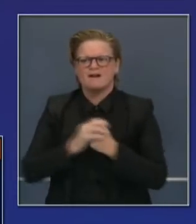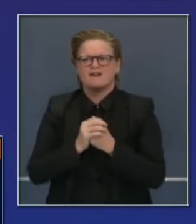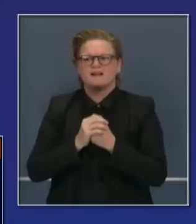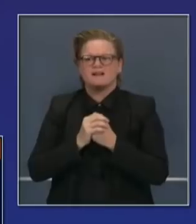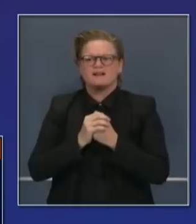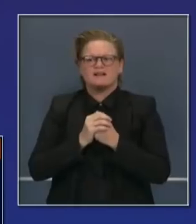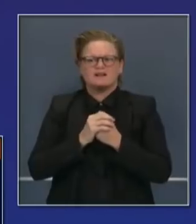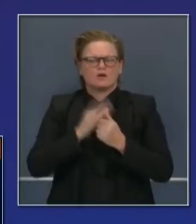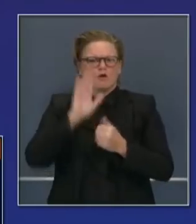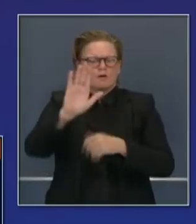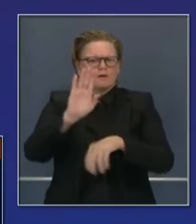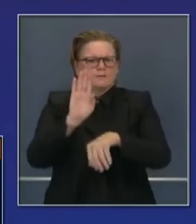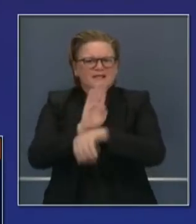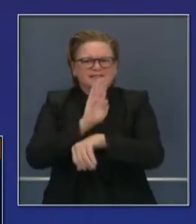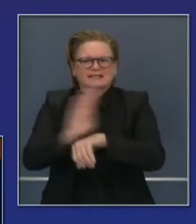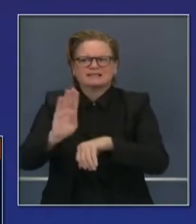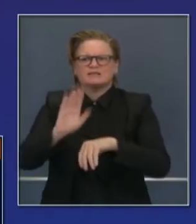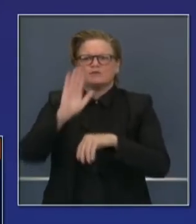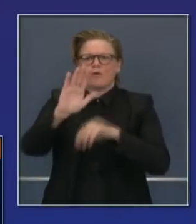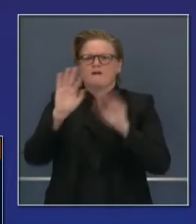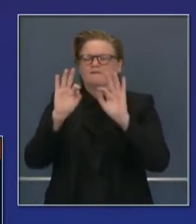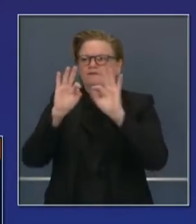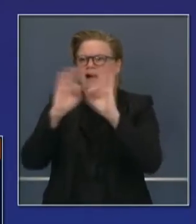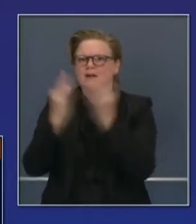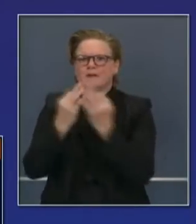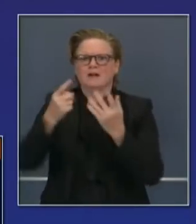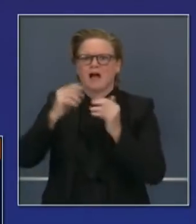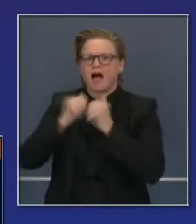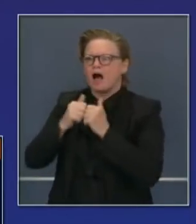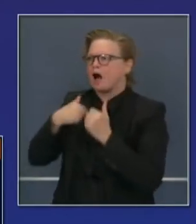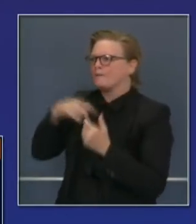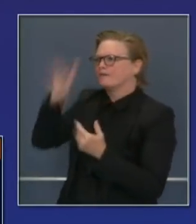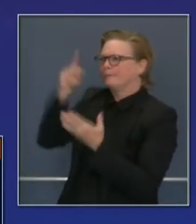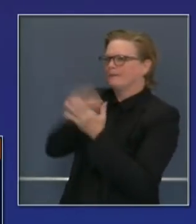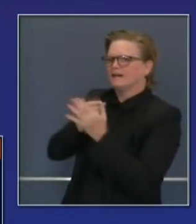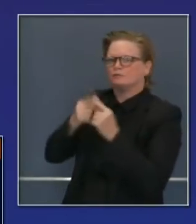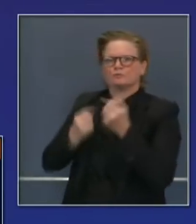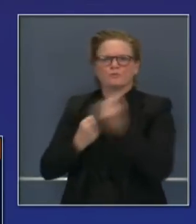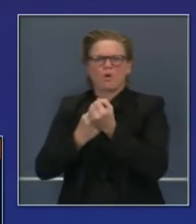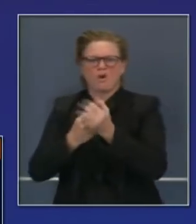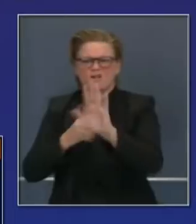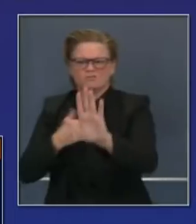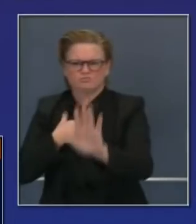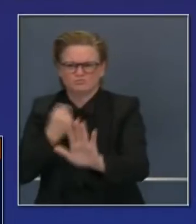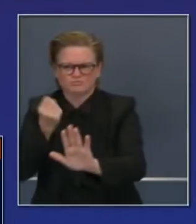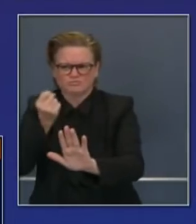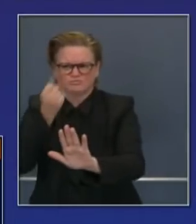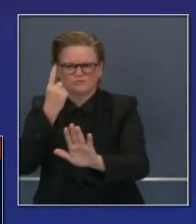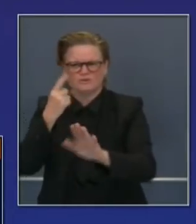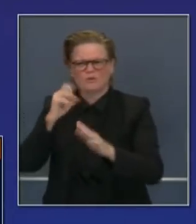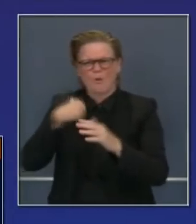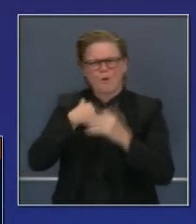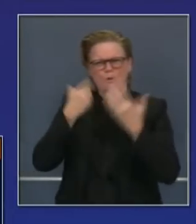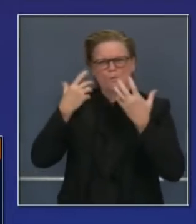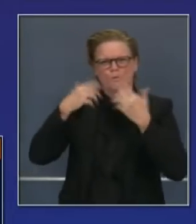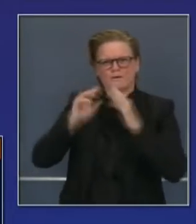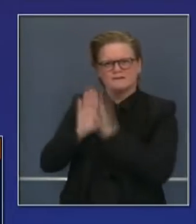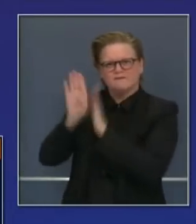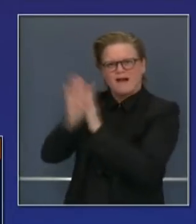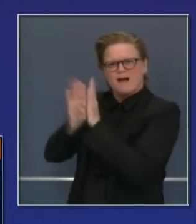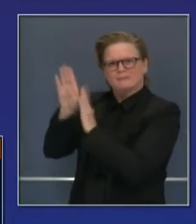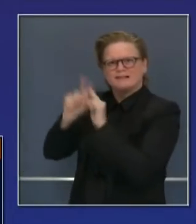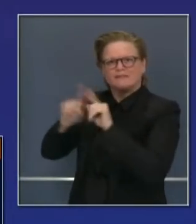employees. We need to look at waiving fees and look at impacted industries in a much more comprehensive way. And we've begun